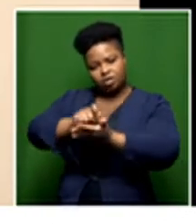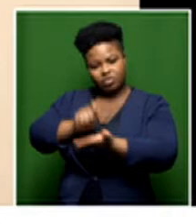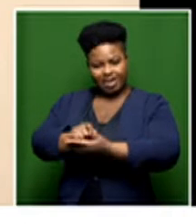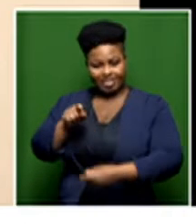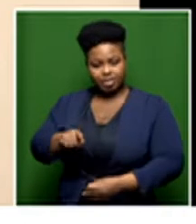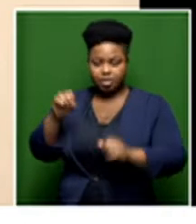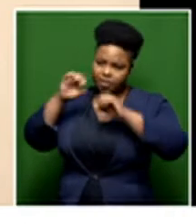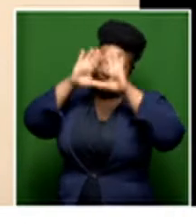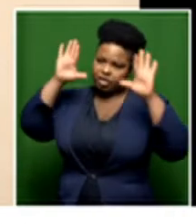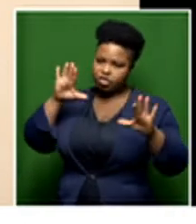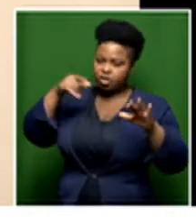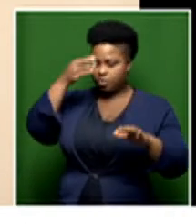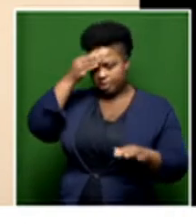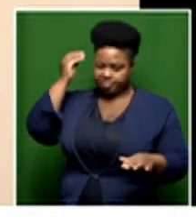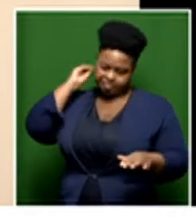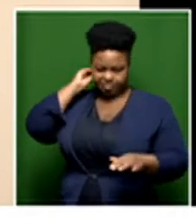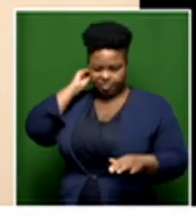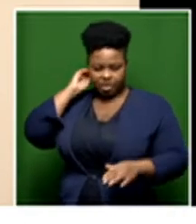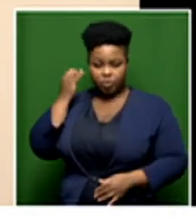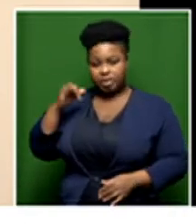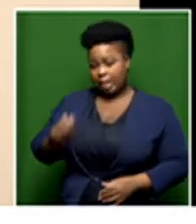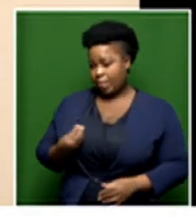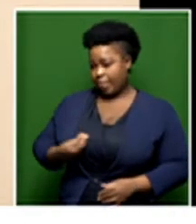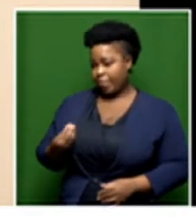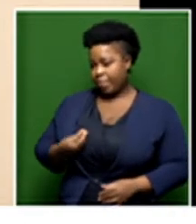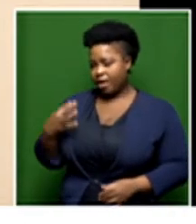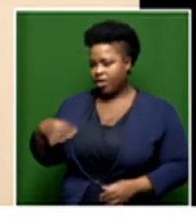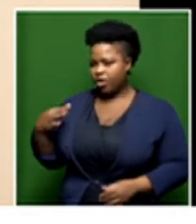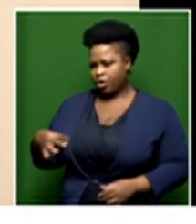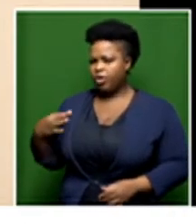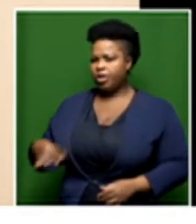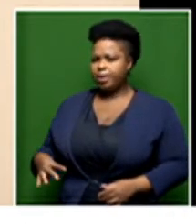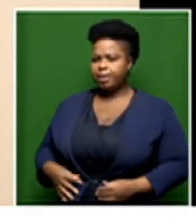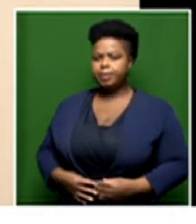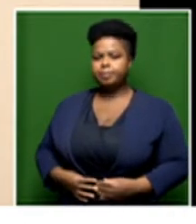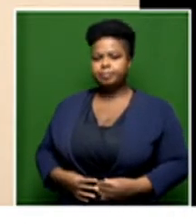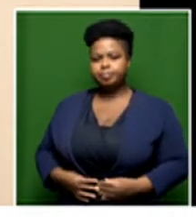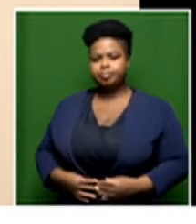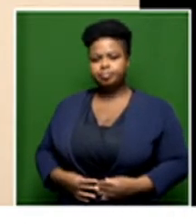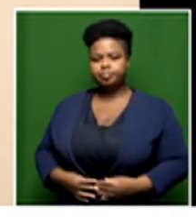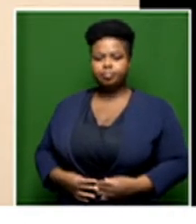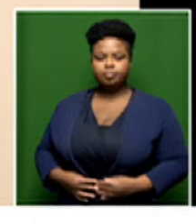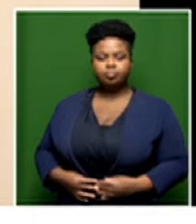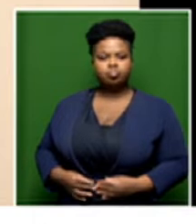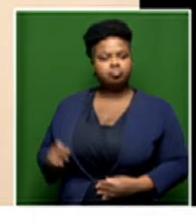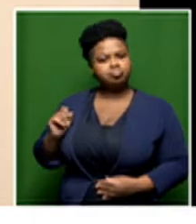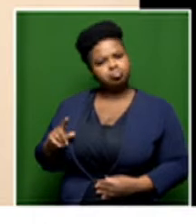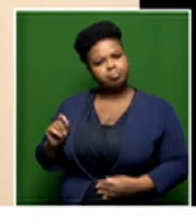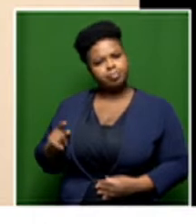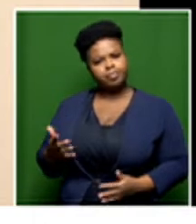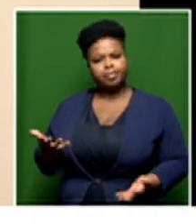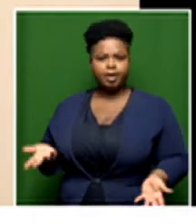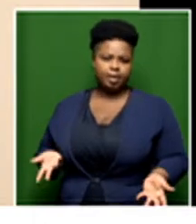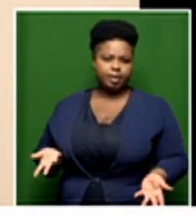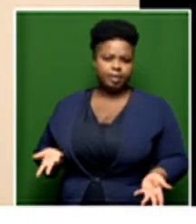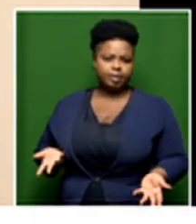had and a thought she had as a young girl. And this was what makes